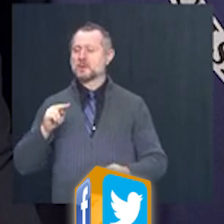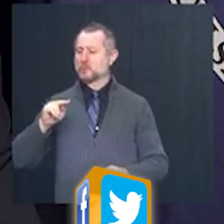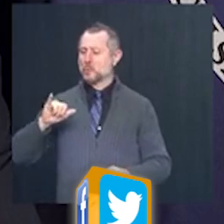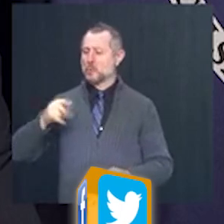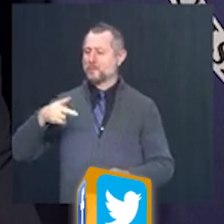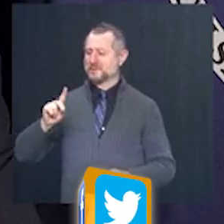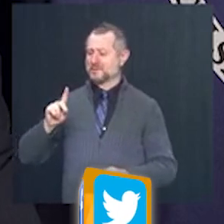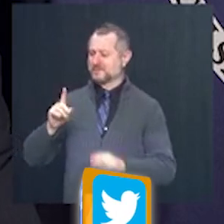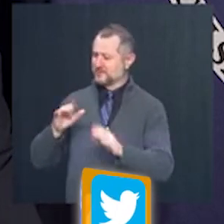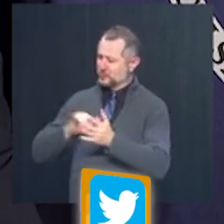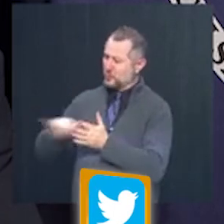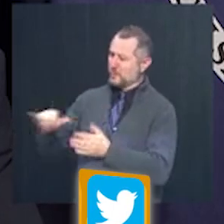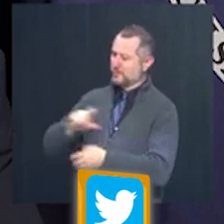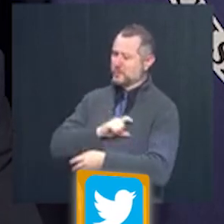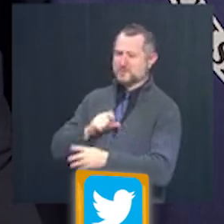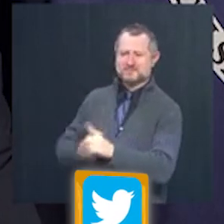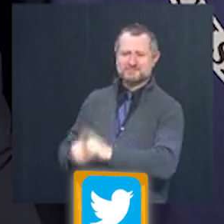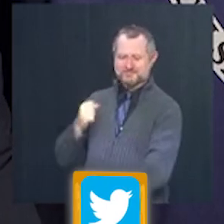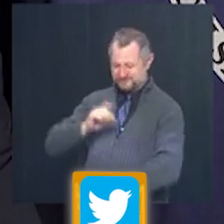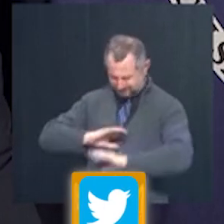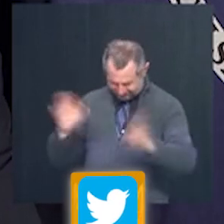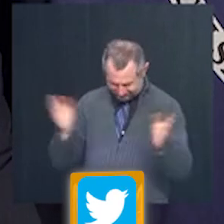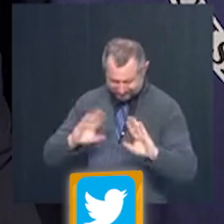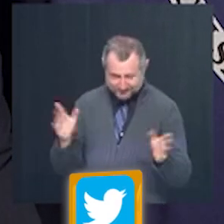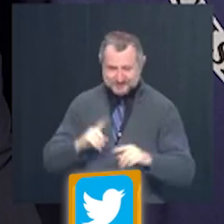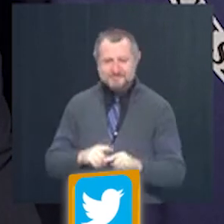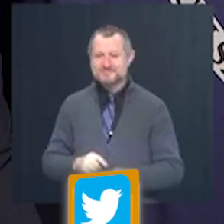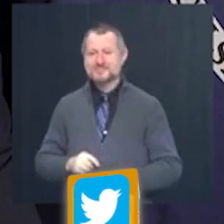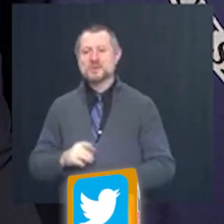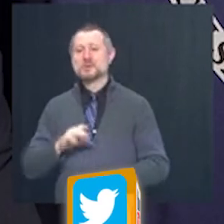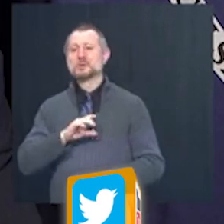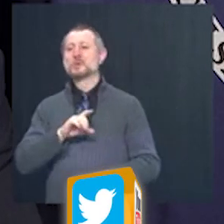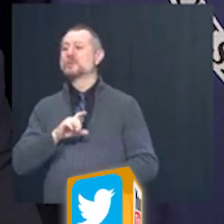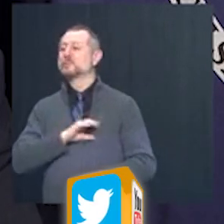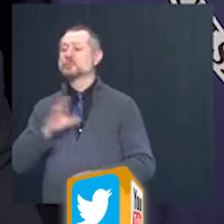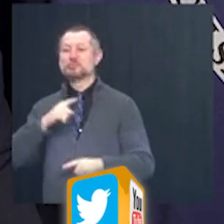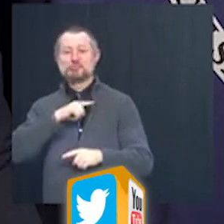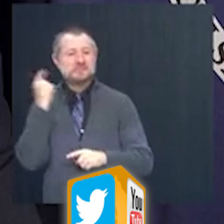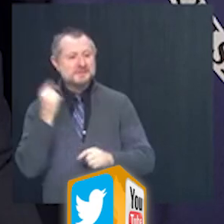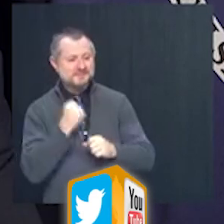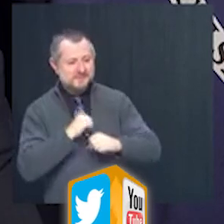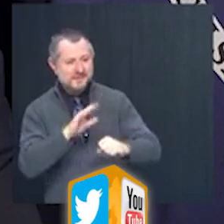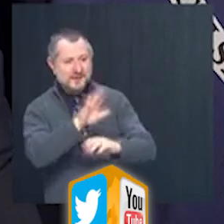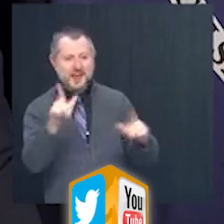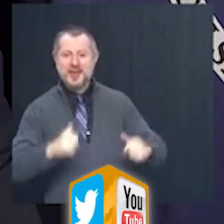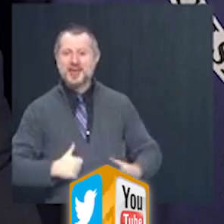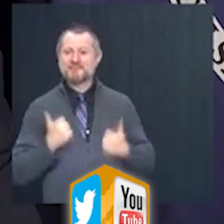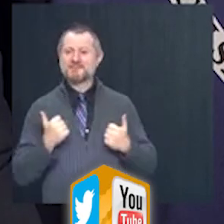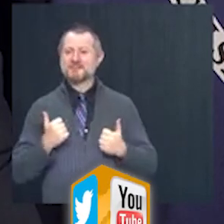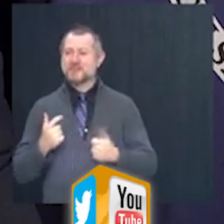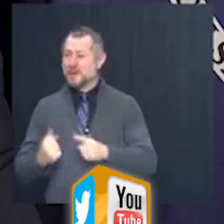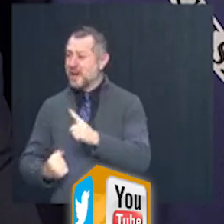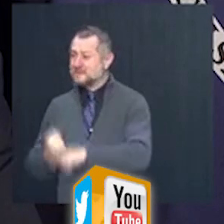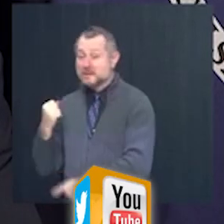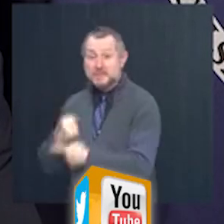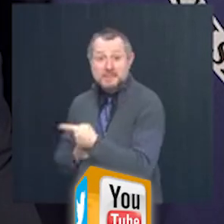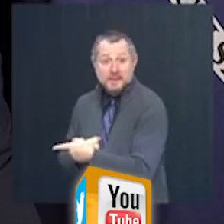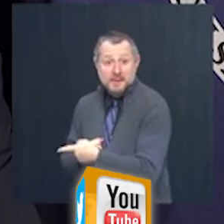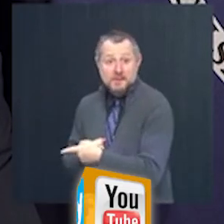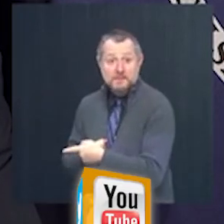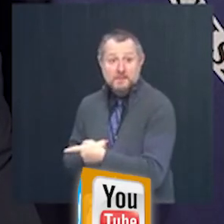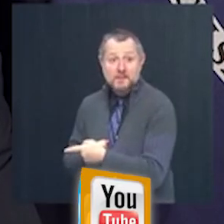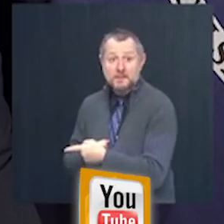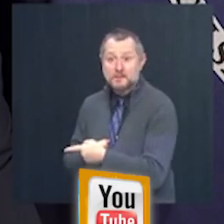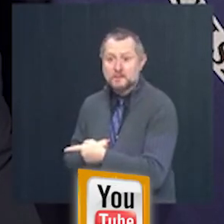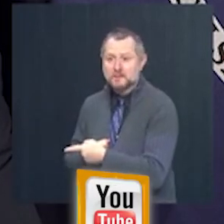do it. They're putting their life on the line. You don't attack them. You don't attack a